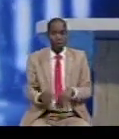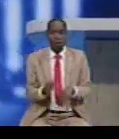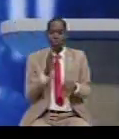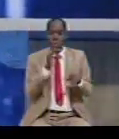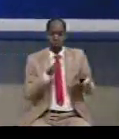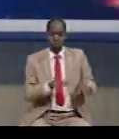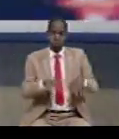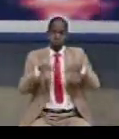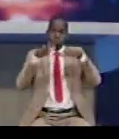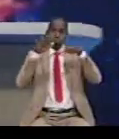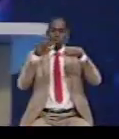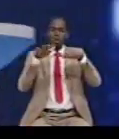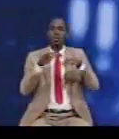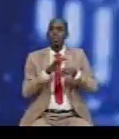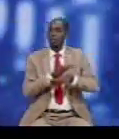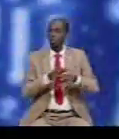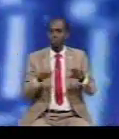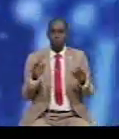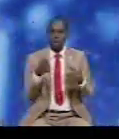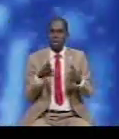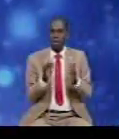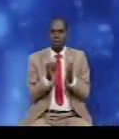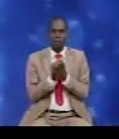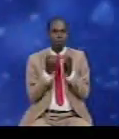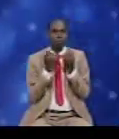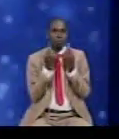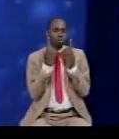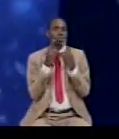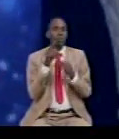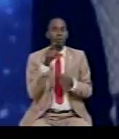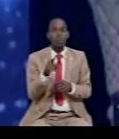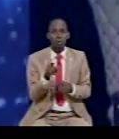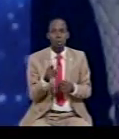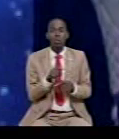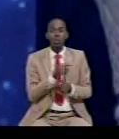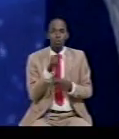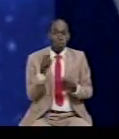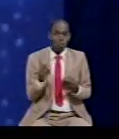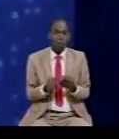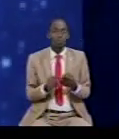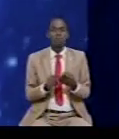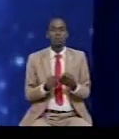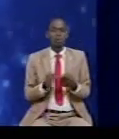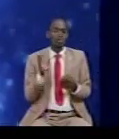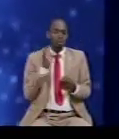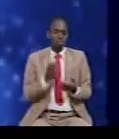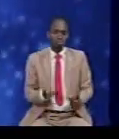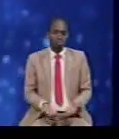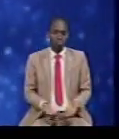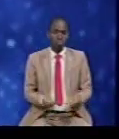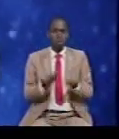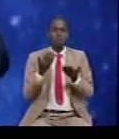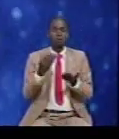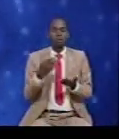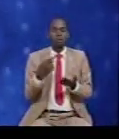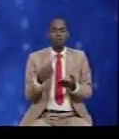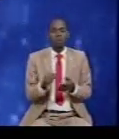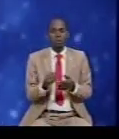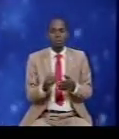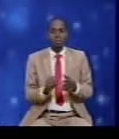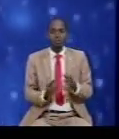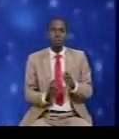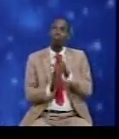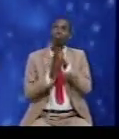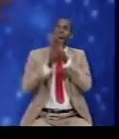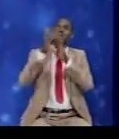time of trouble. Does that surprise you? When Nimrod, when he raised up the Tower of Babel, they